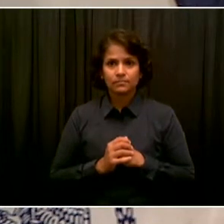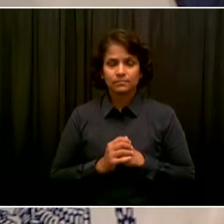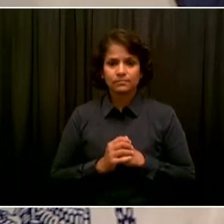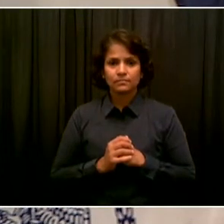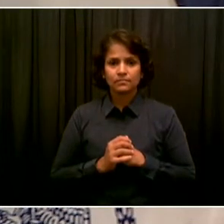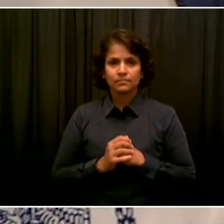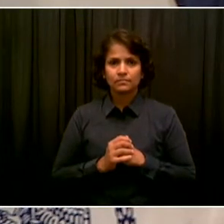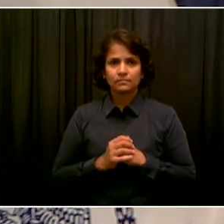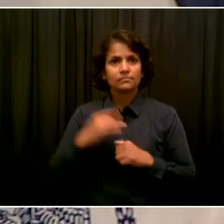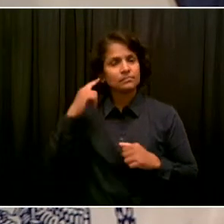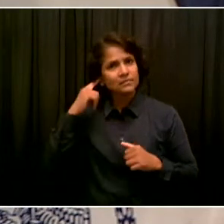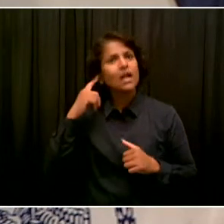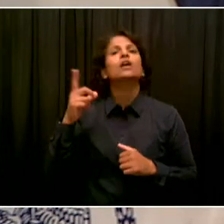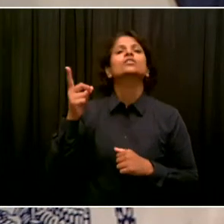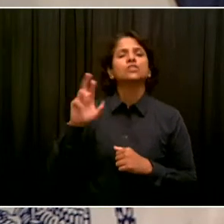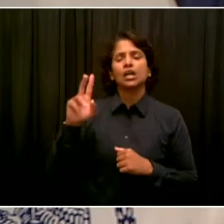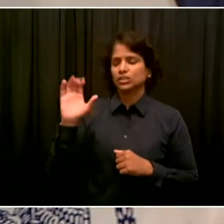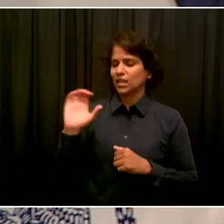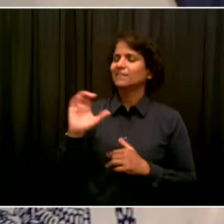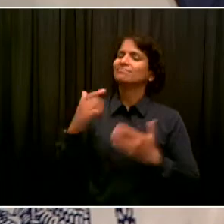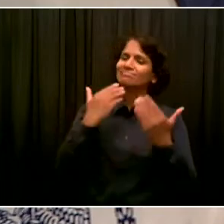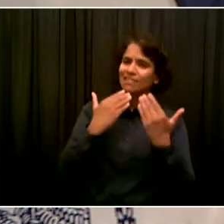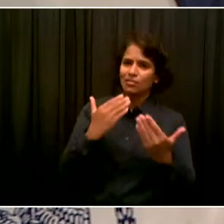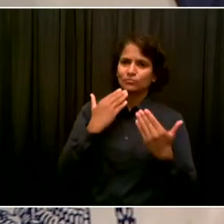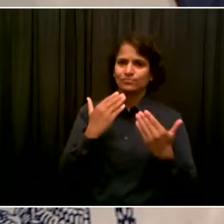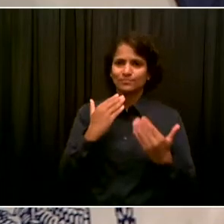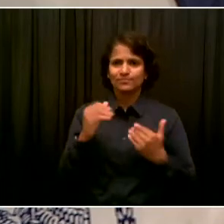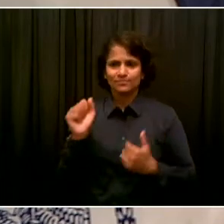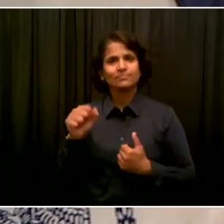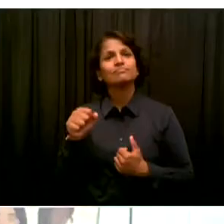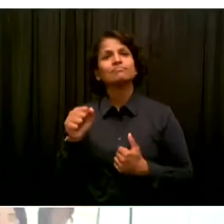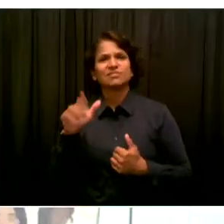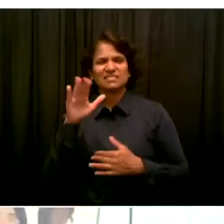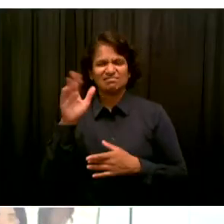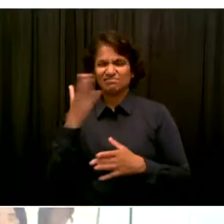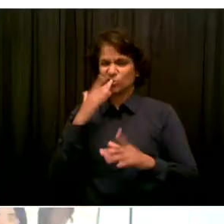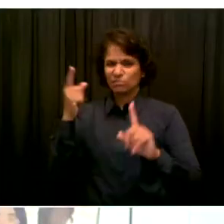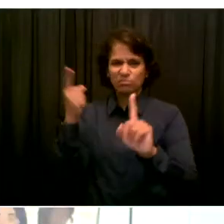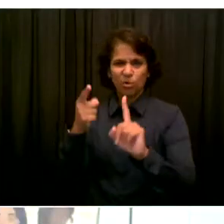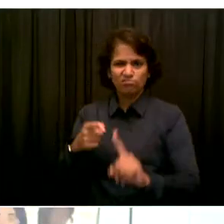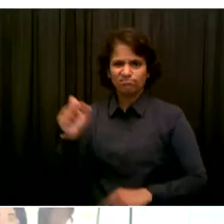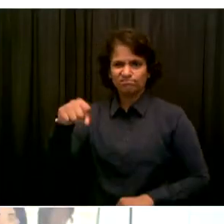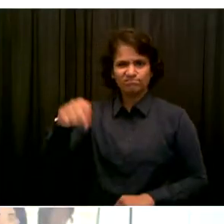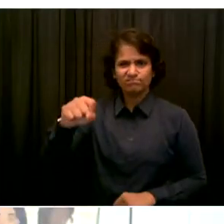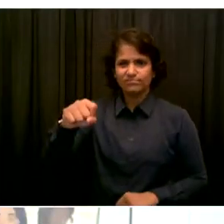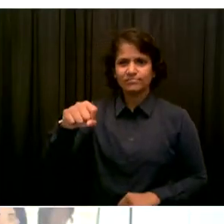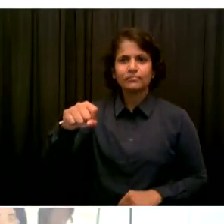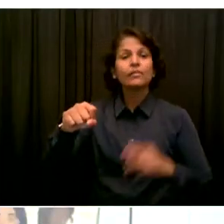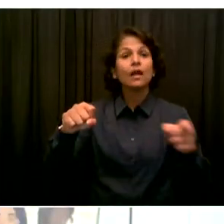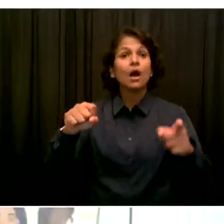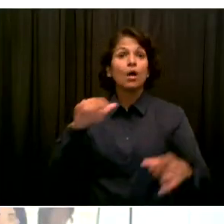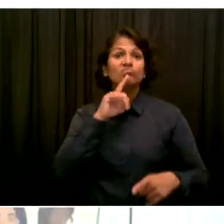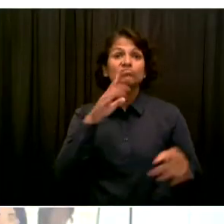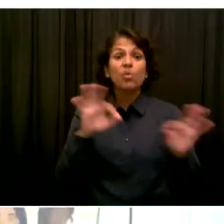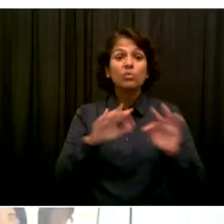Thank you, sir. And you covered all of the high points. A major one is that we have the healthcare infrastructure that we've built up